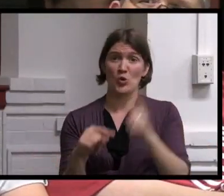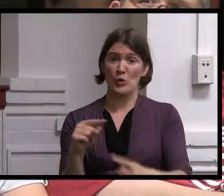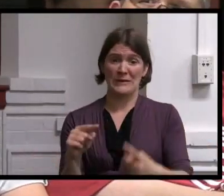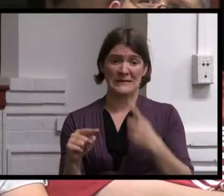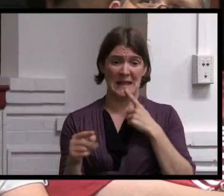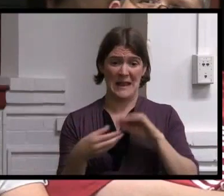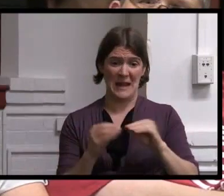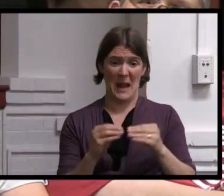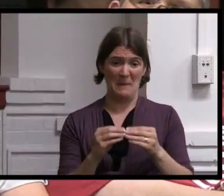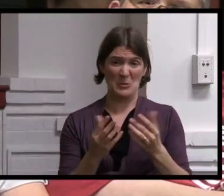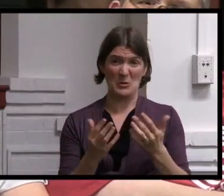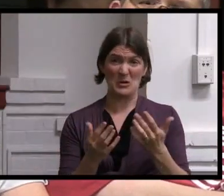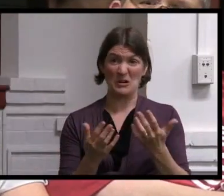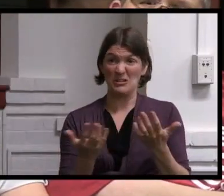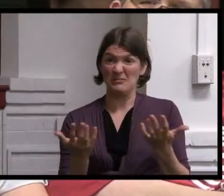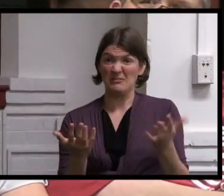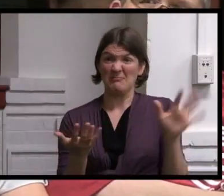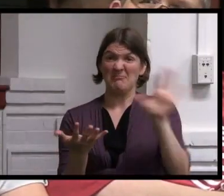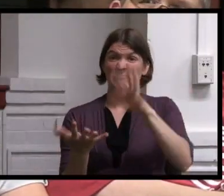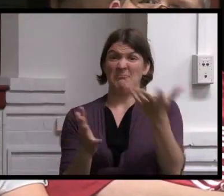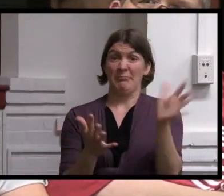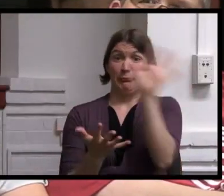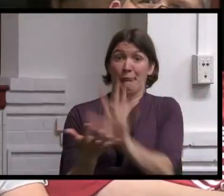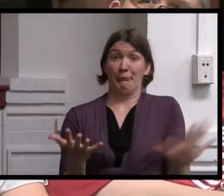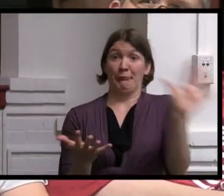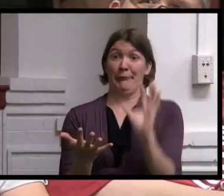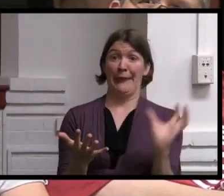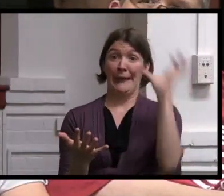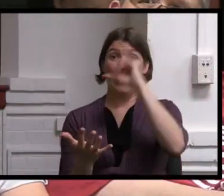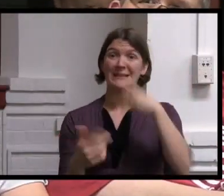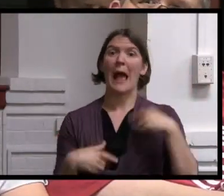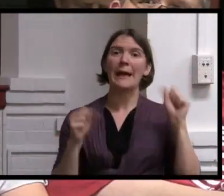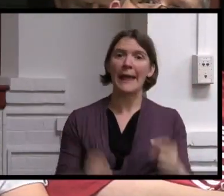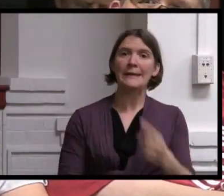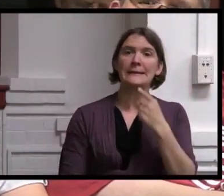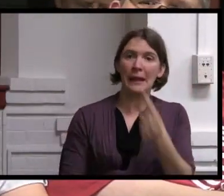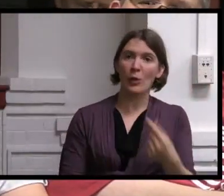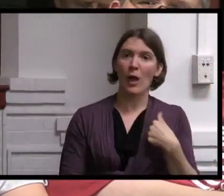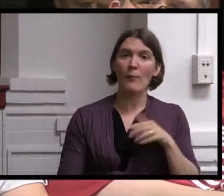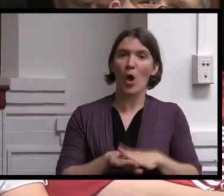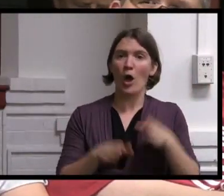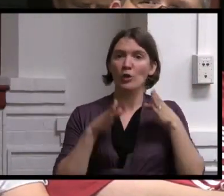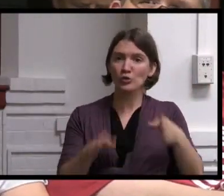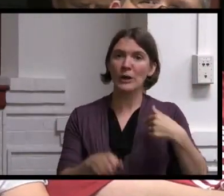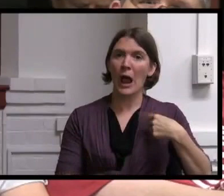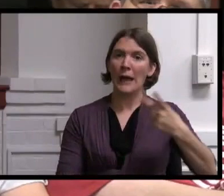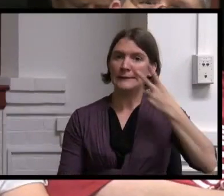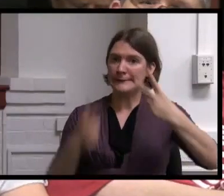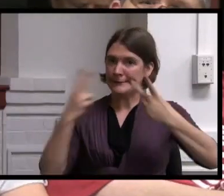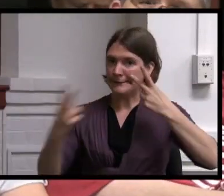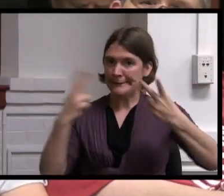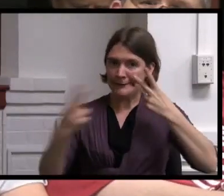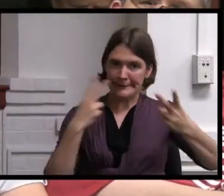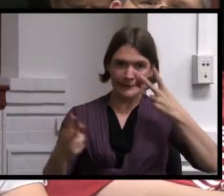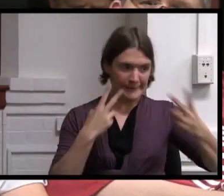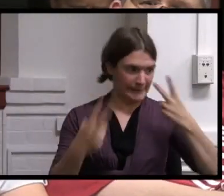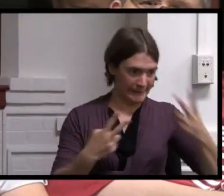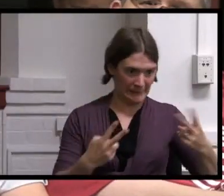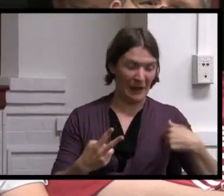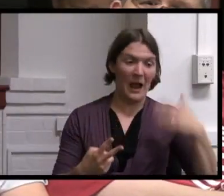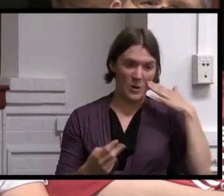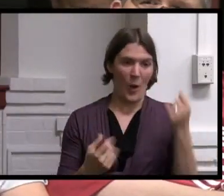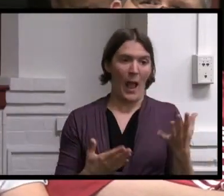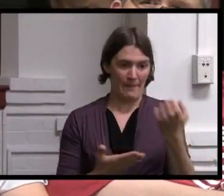within three people. I can tell you, because I'm on the street, that have a pretty good idea of how many people